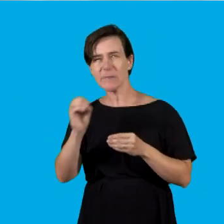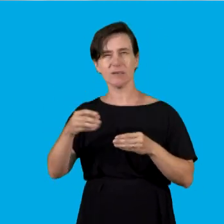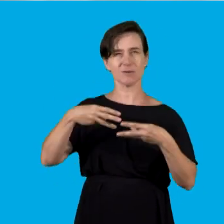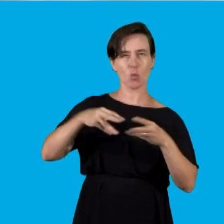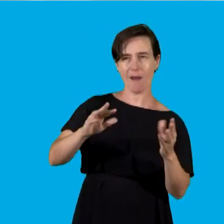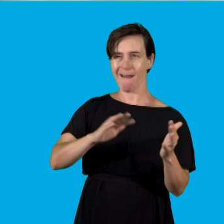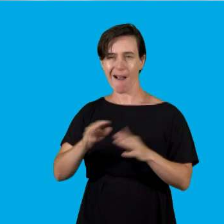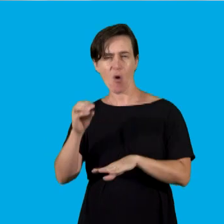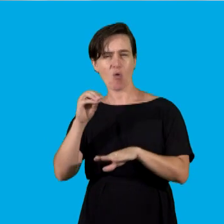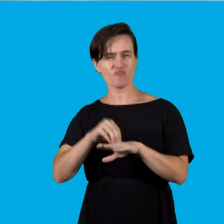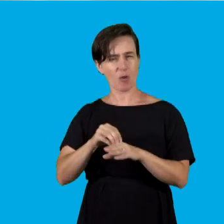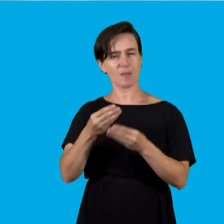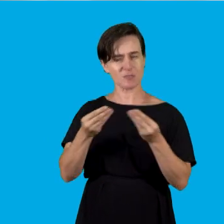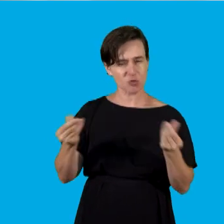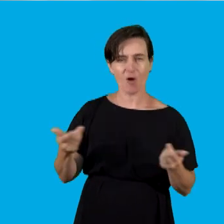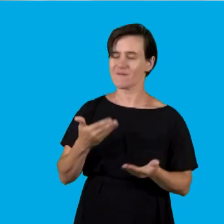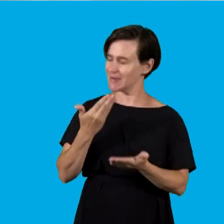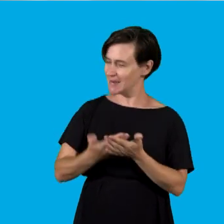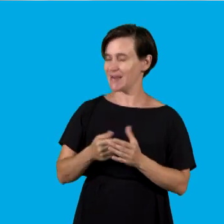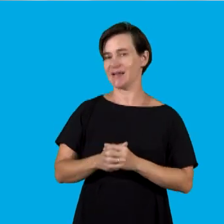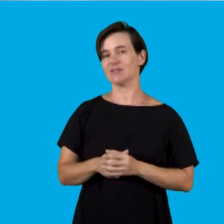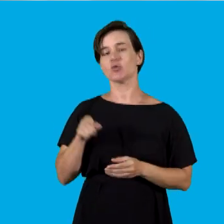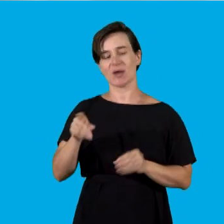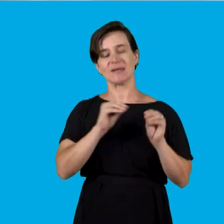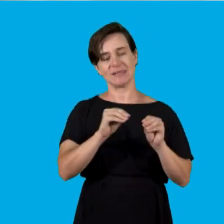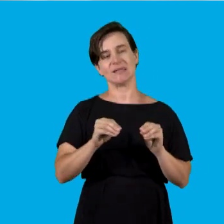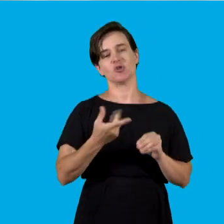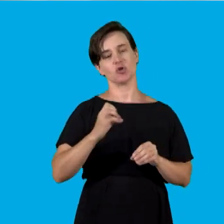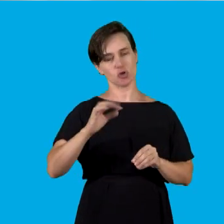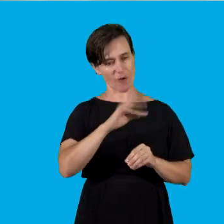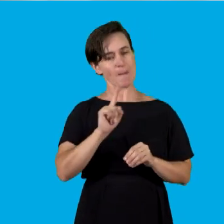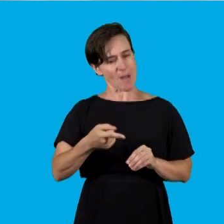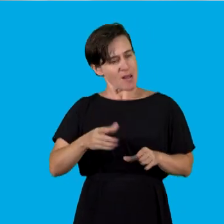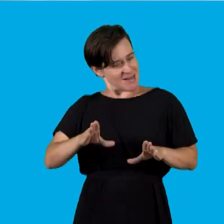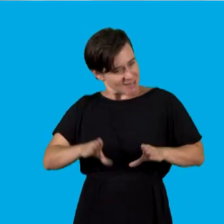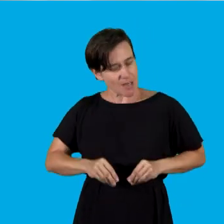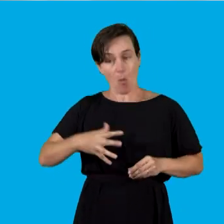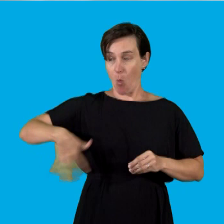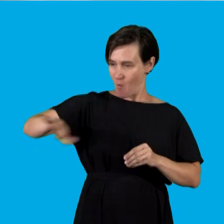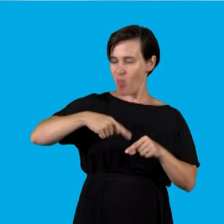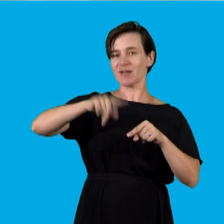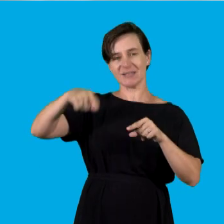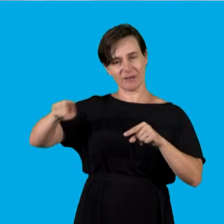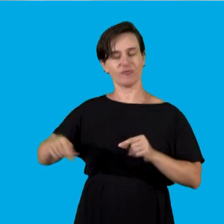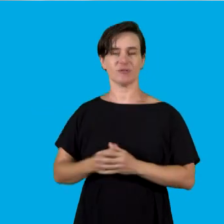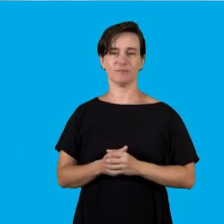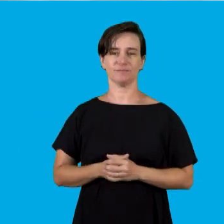at problems or solving problems within the business. So you can educate employees so that they can embrace each other.